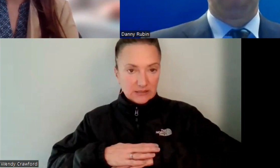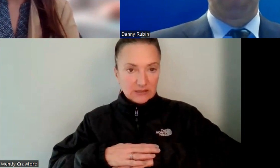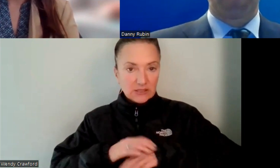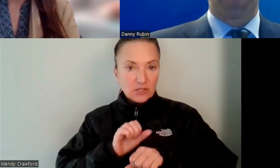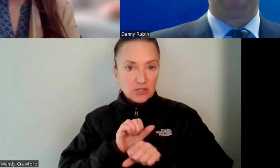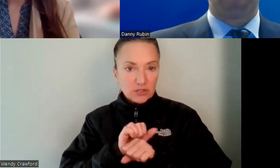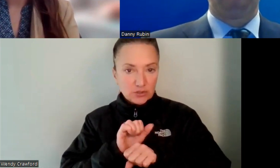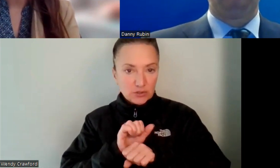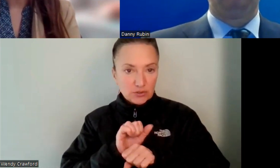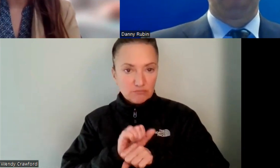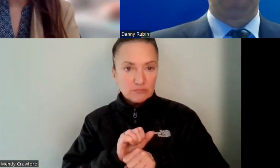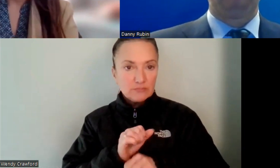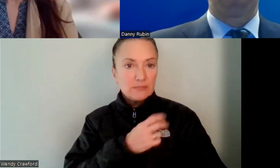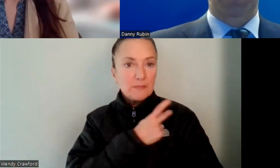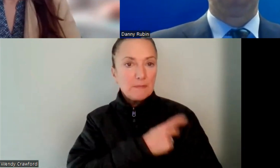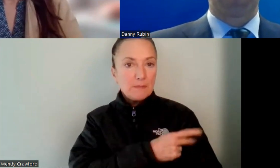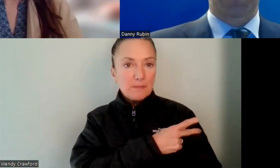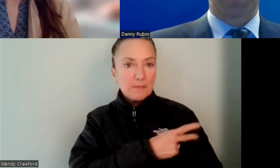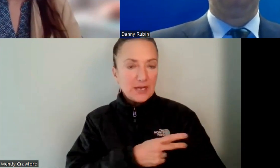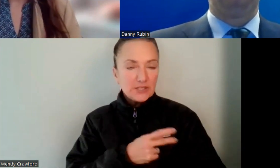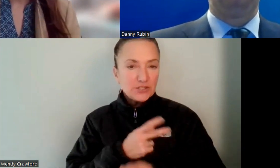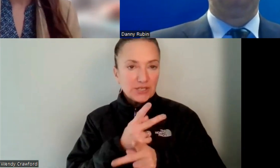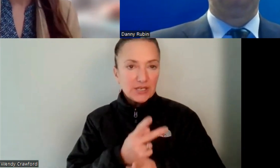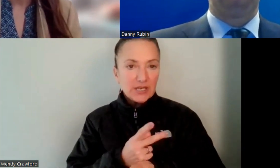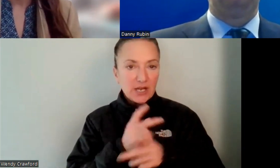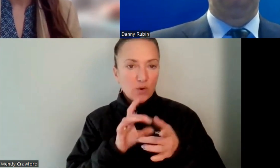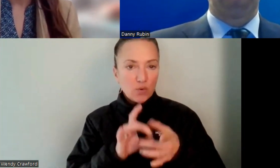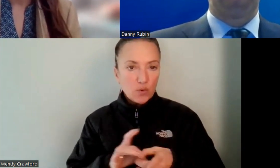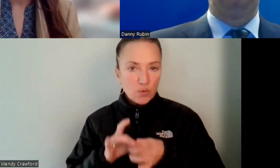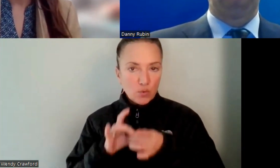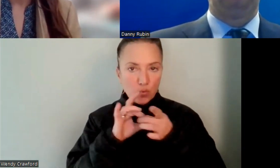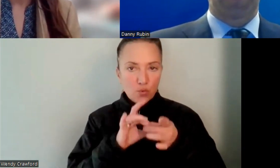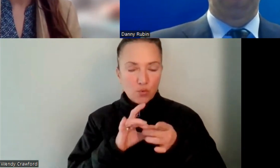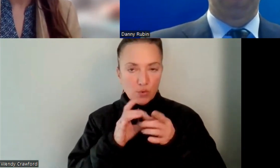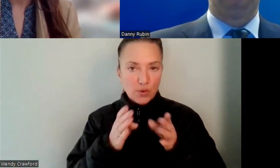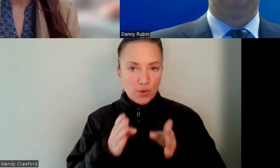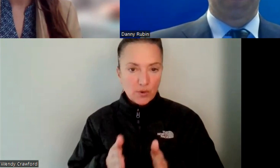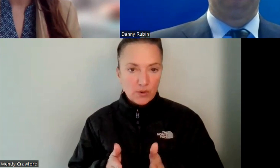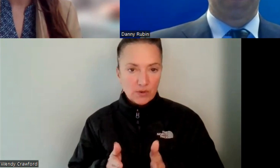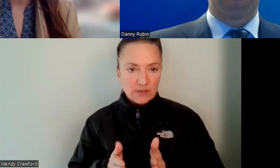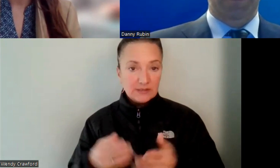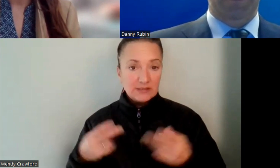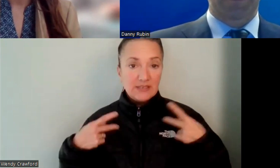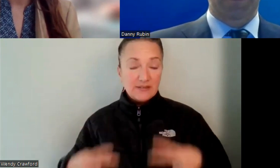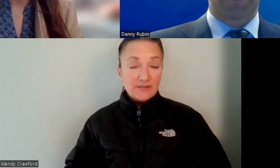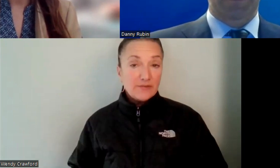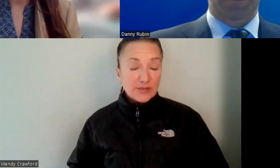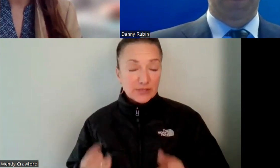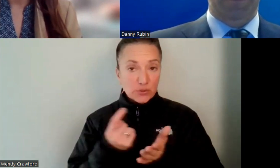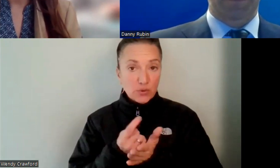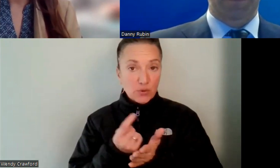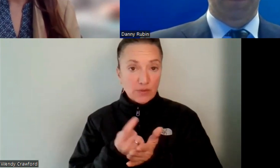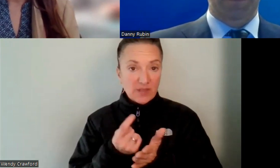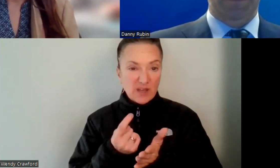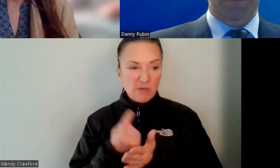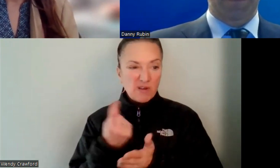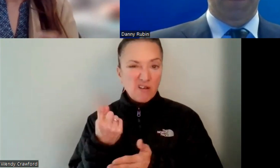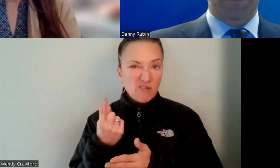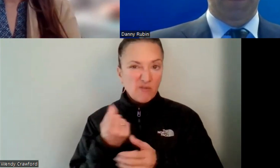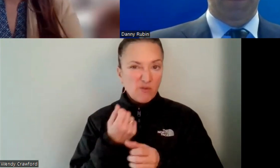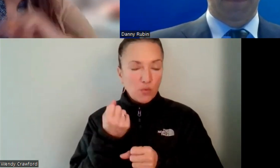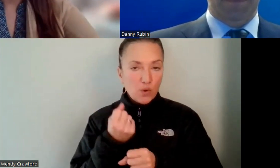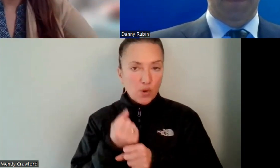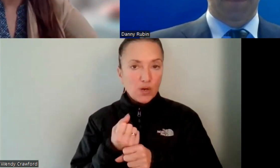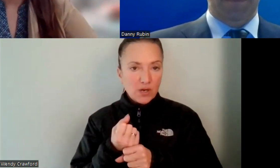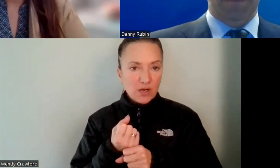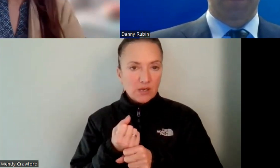was called patient care coordinator. I worked at the physical therapy office for 1 year